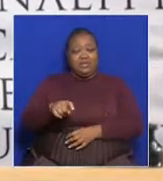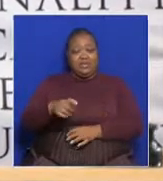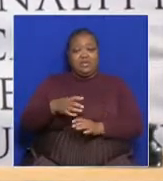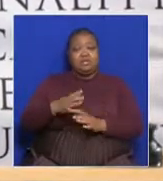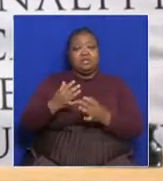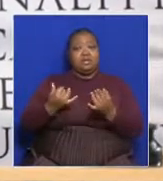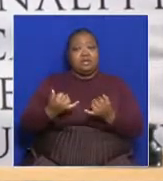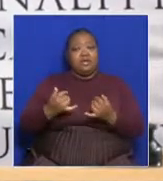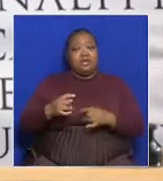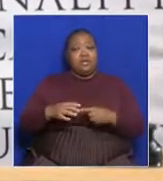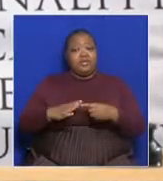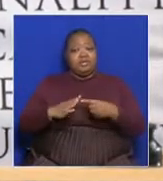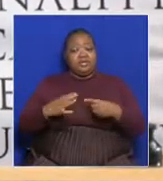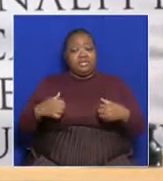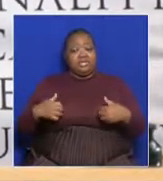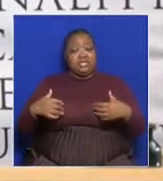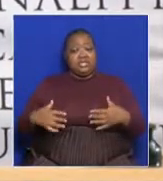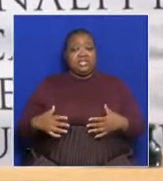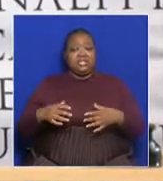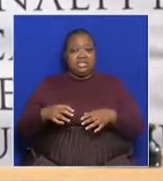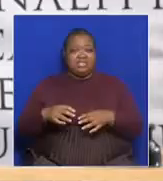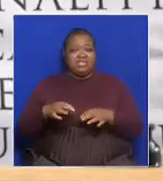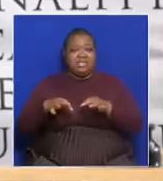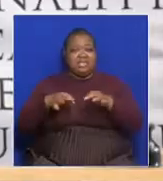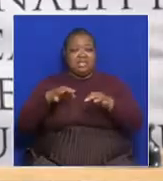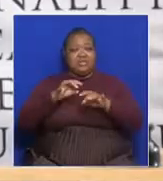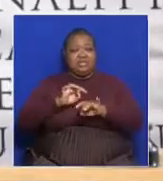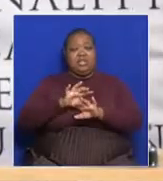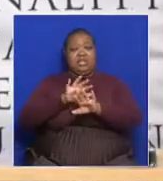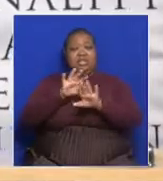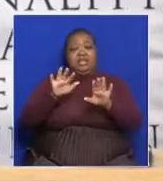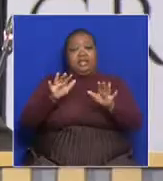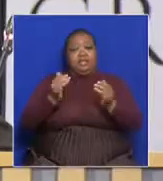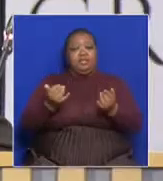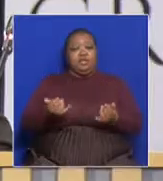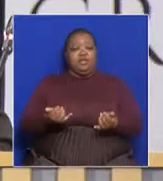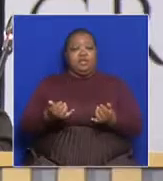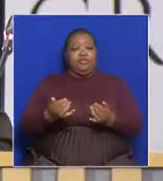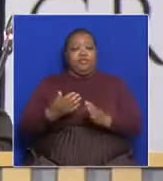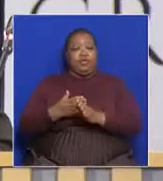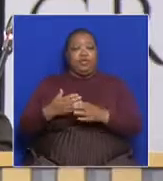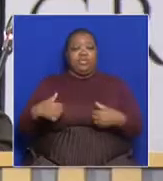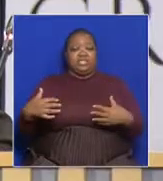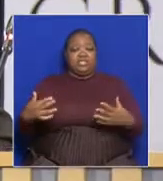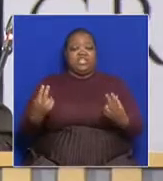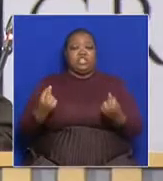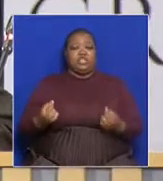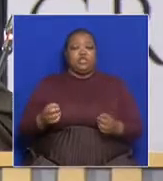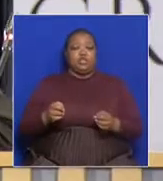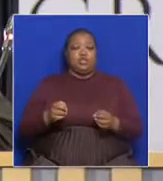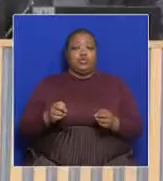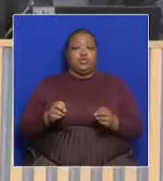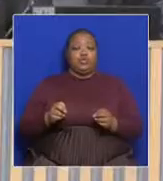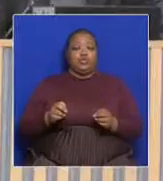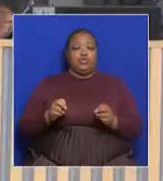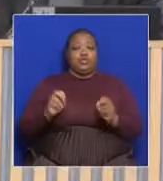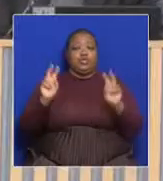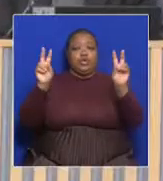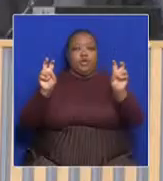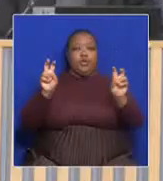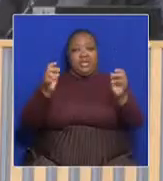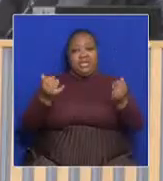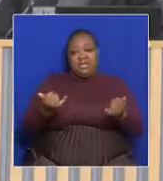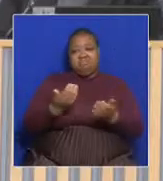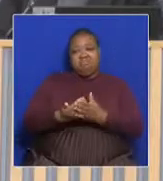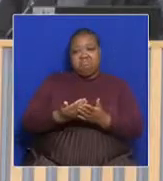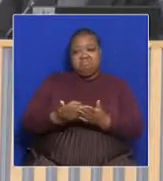topic. This is your moment to do so, if you may. Okay. Thank you, Commissioners. Thank you, Chair.